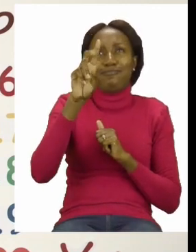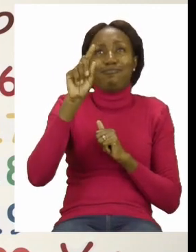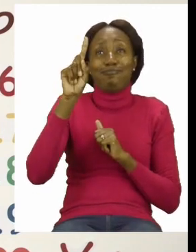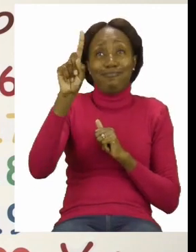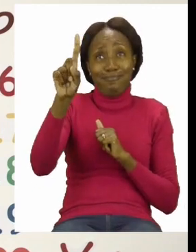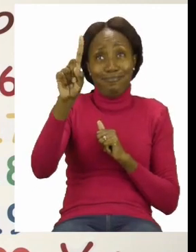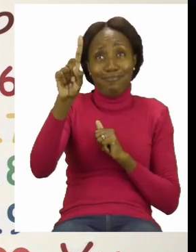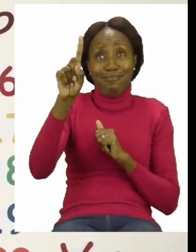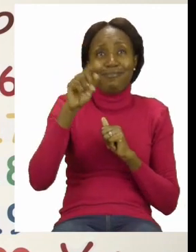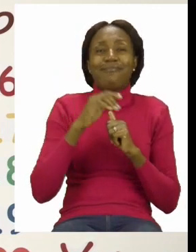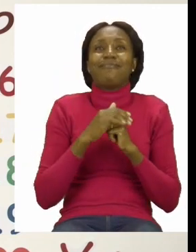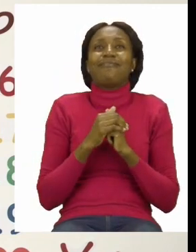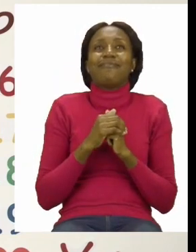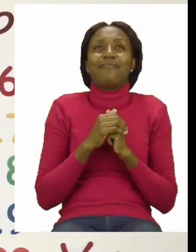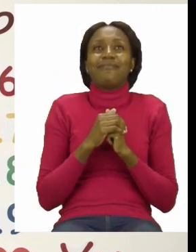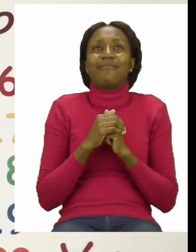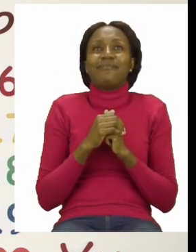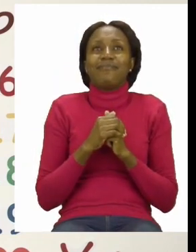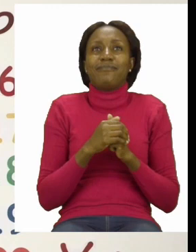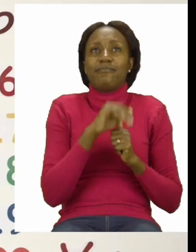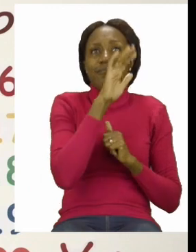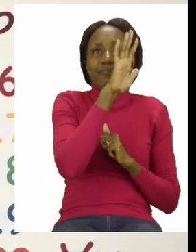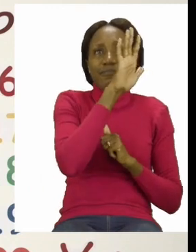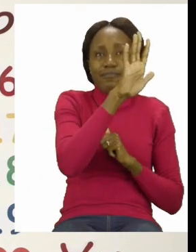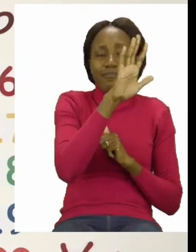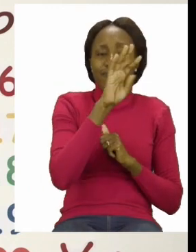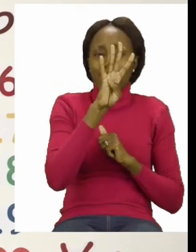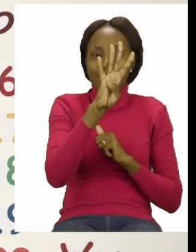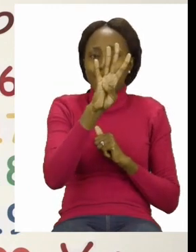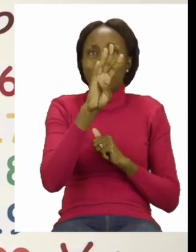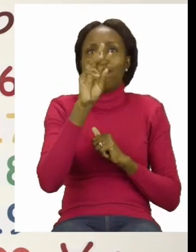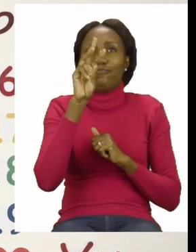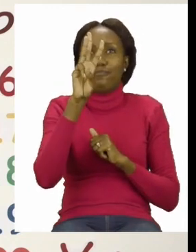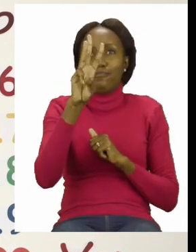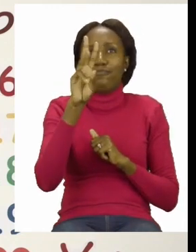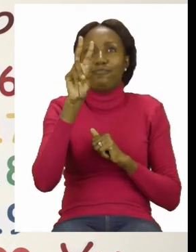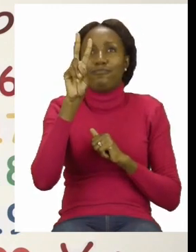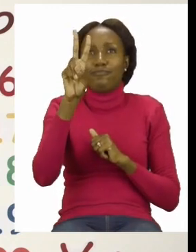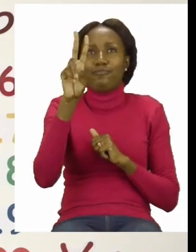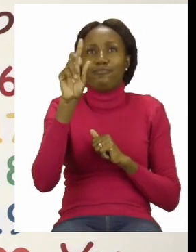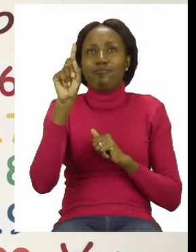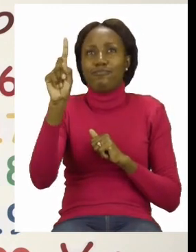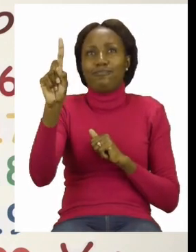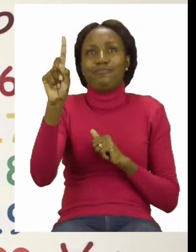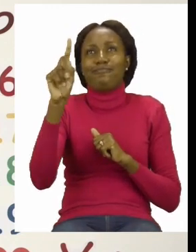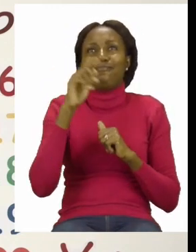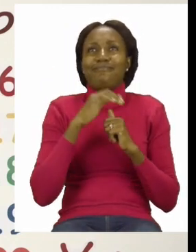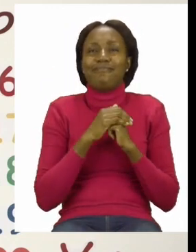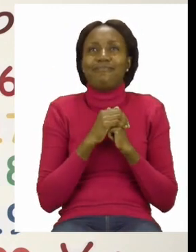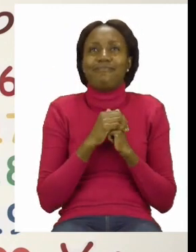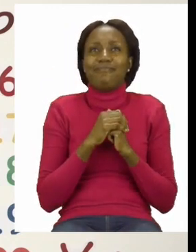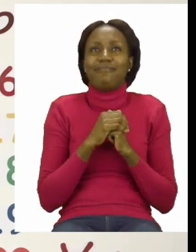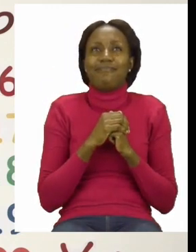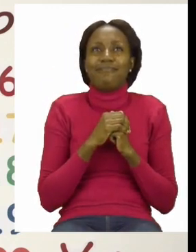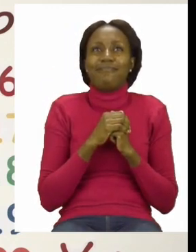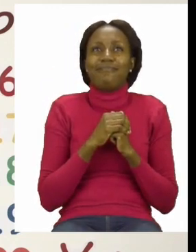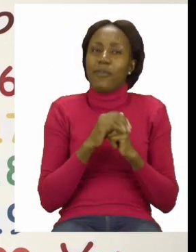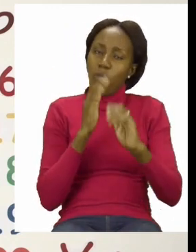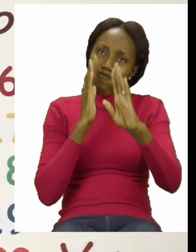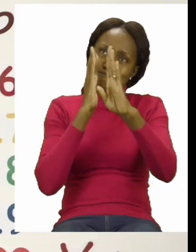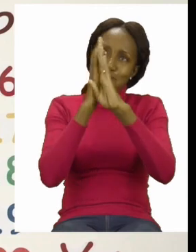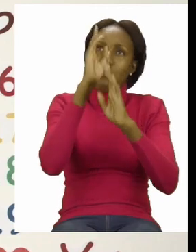1. 5, 4, 3, 2, 1. It is